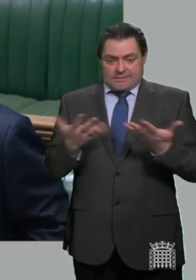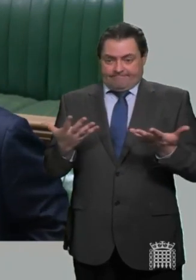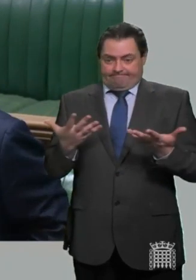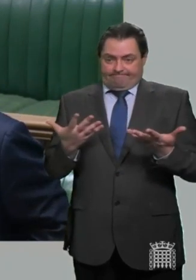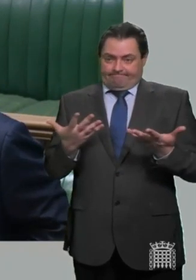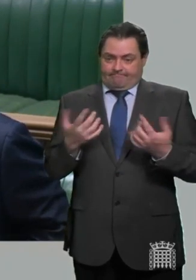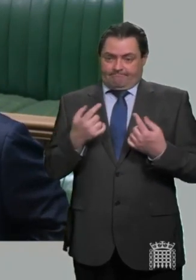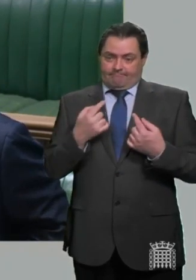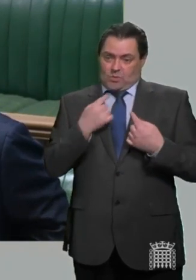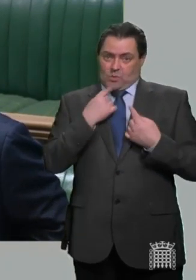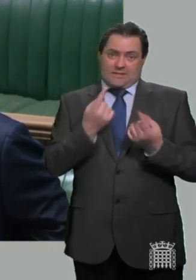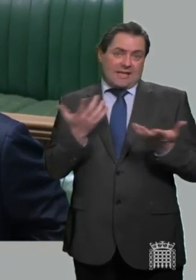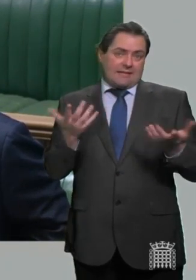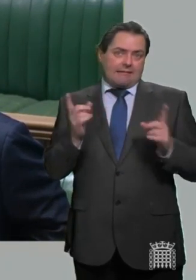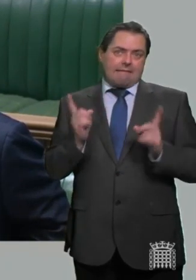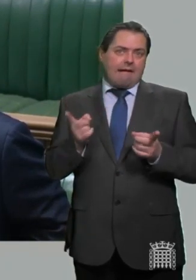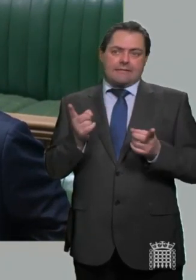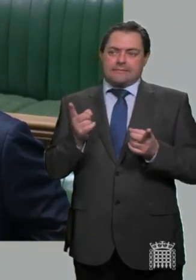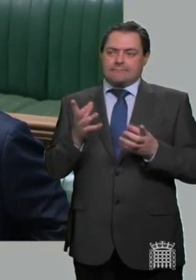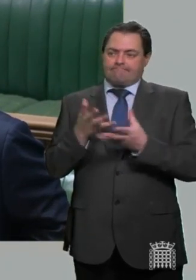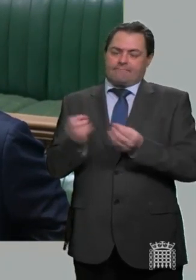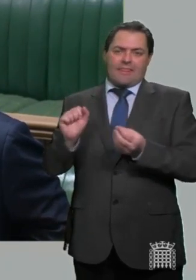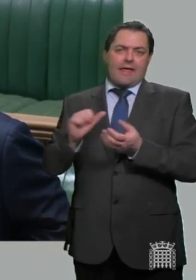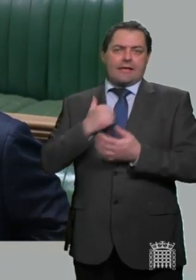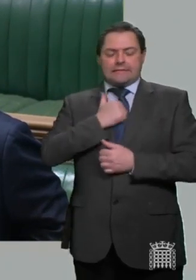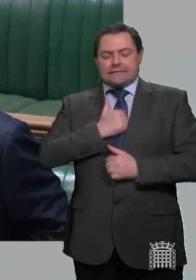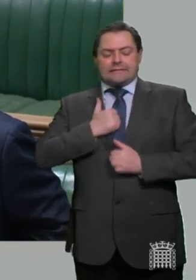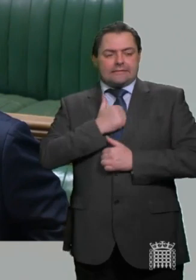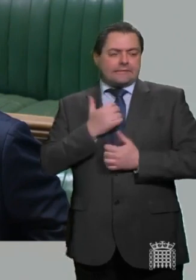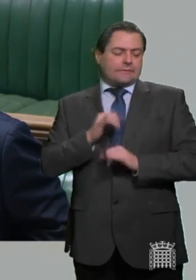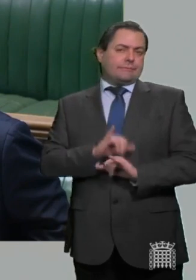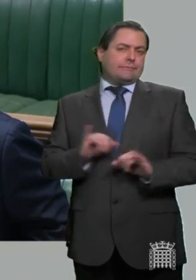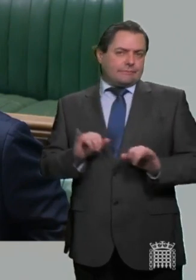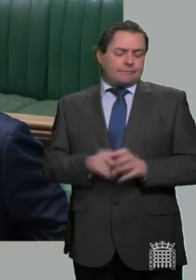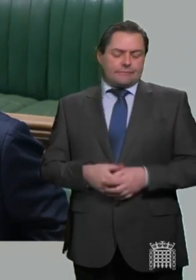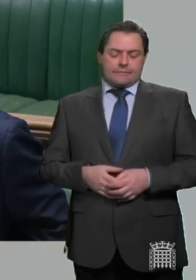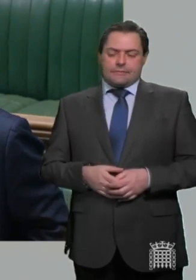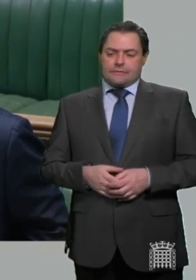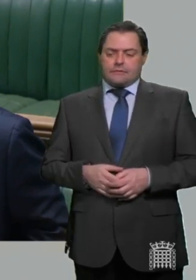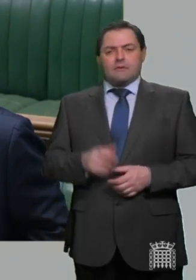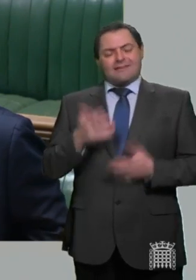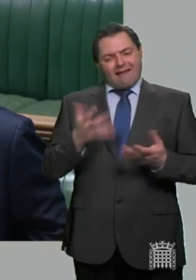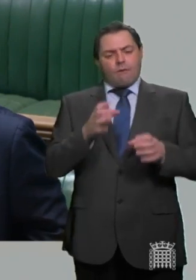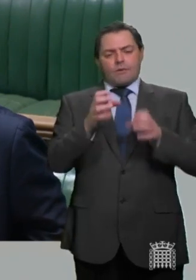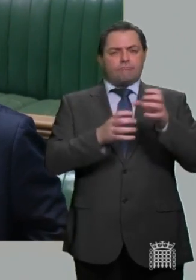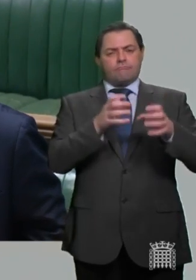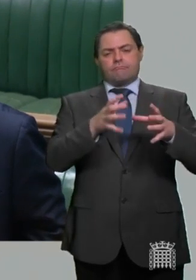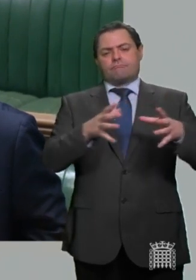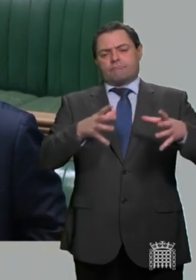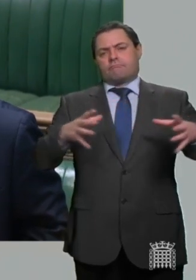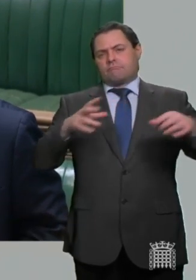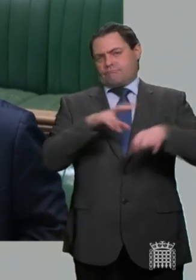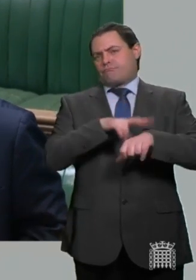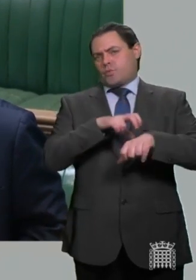alleviate their loss. But what we are doing, Mr Speaker, is recruiting many more police officers to fight